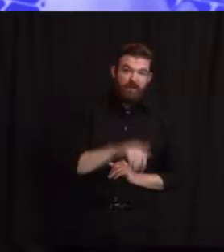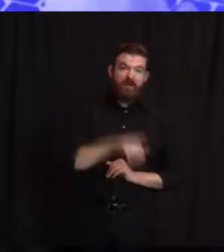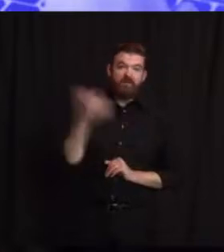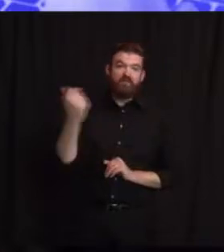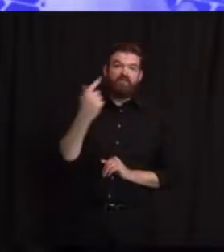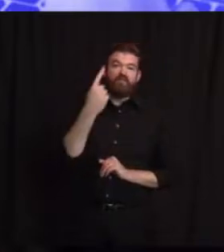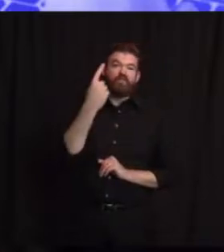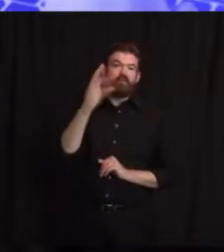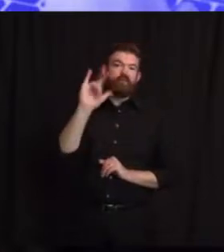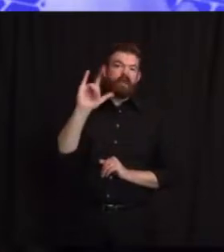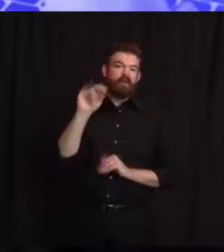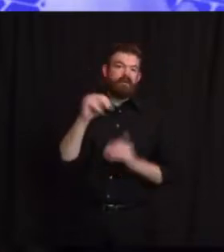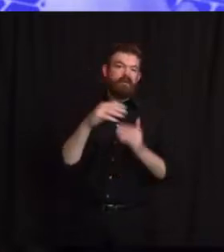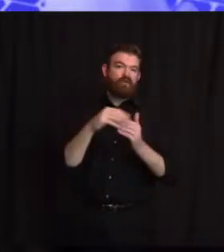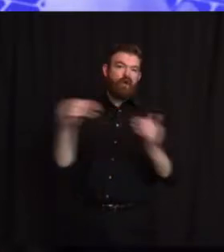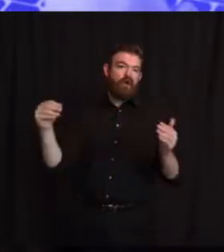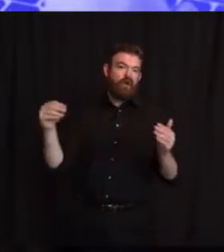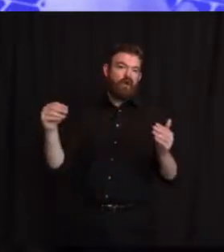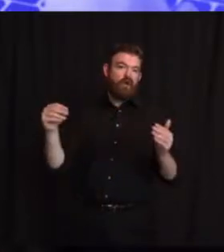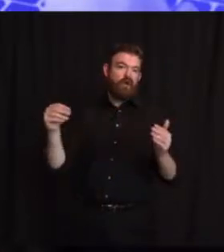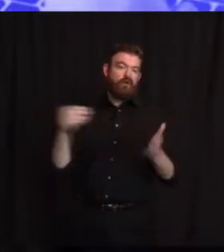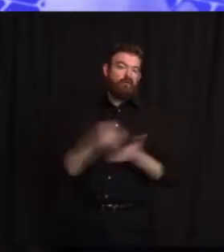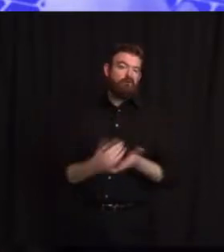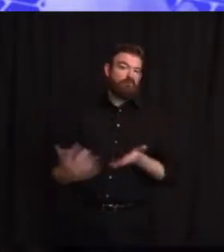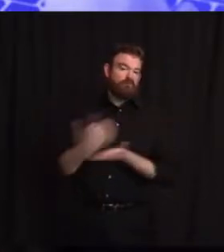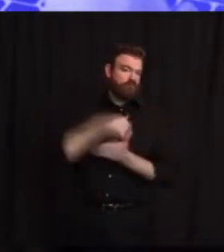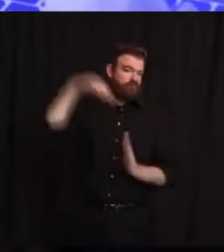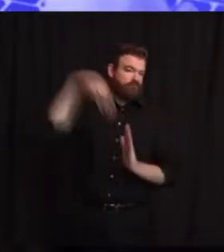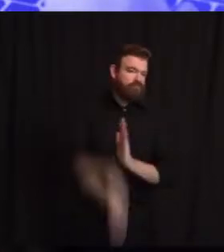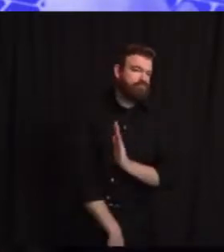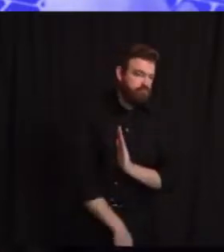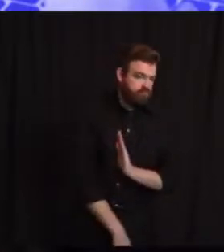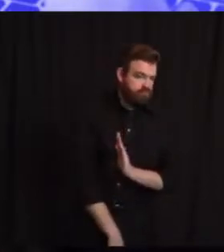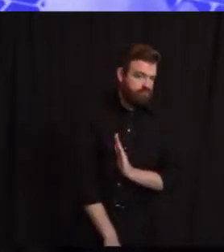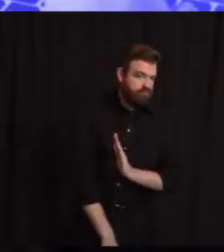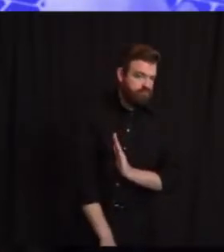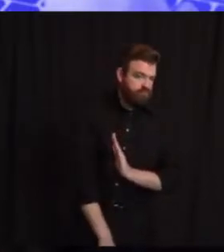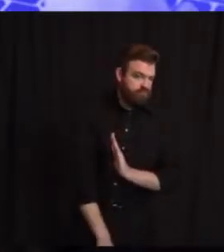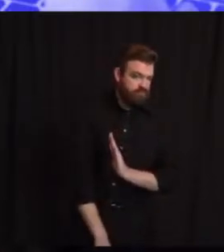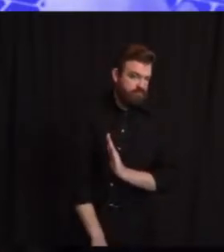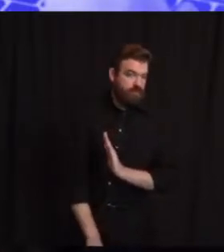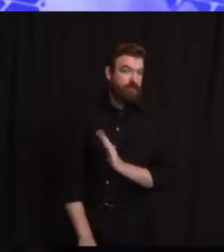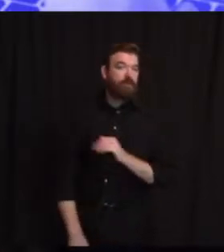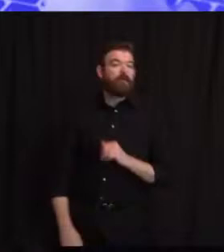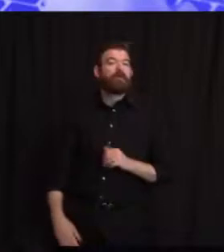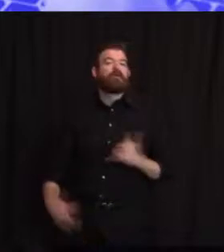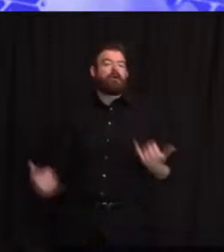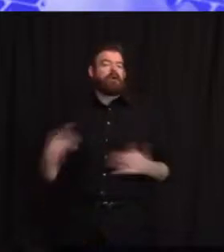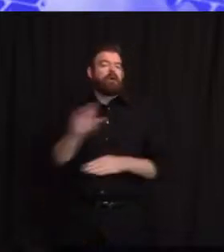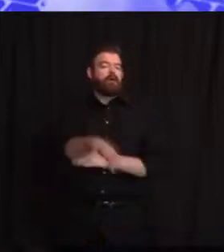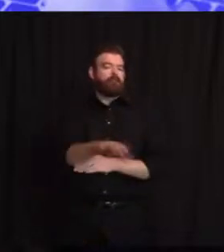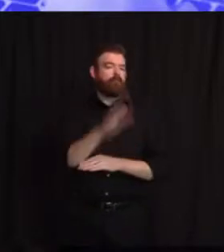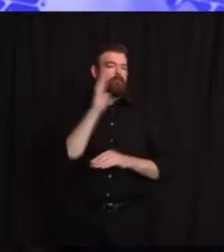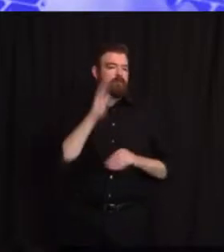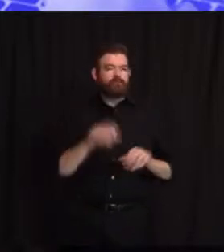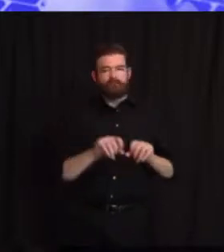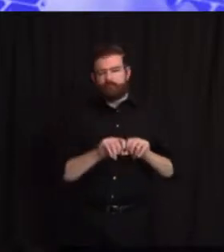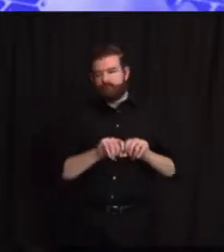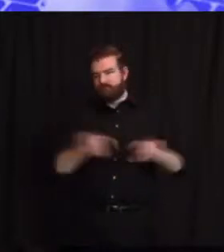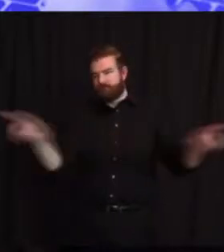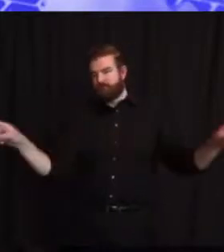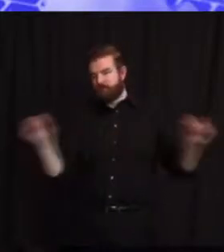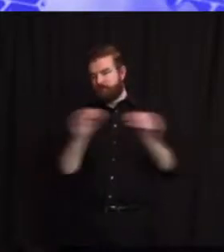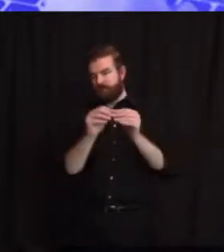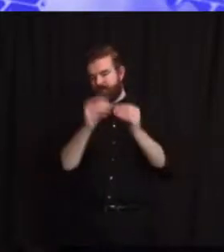our revenues. That will appear as in the report that will be issued this afternoon. It's very difficult, though, to